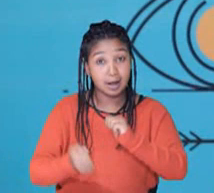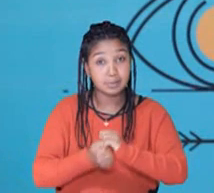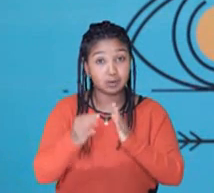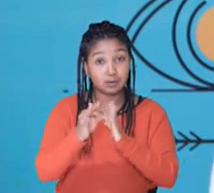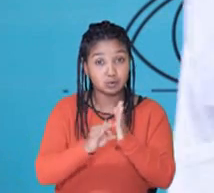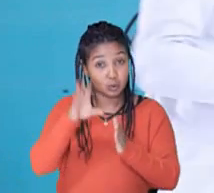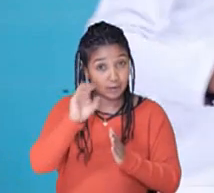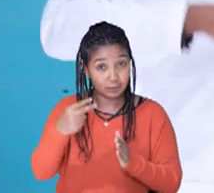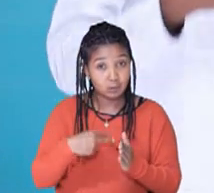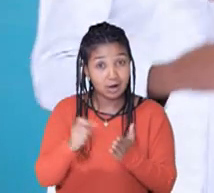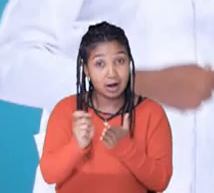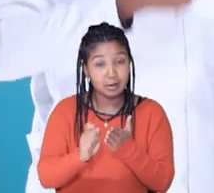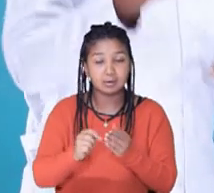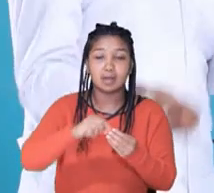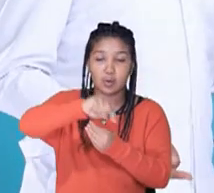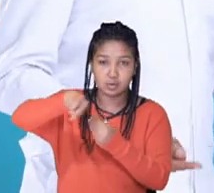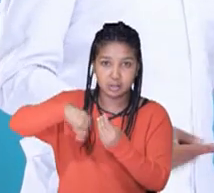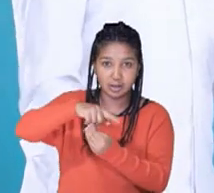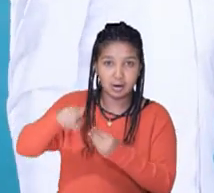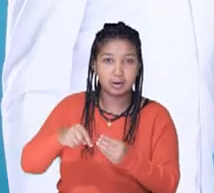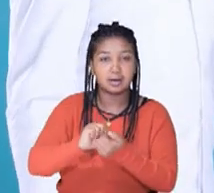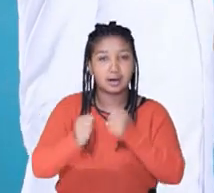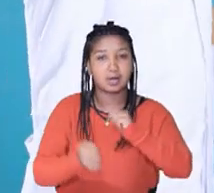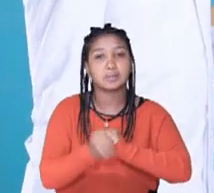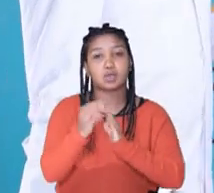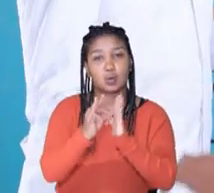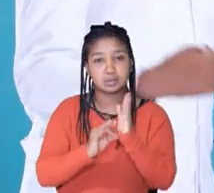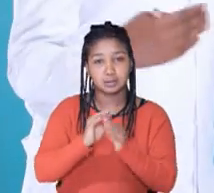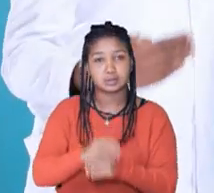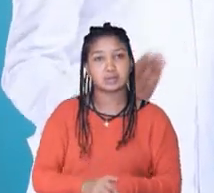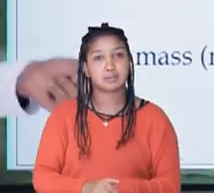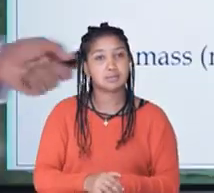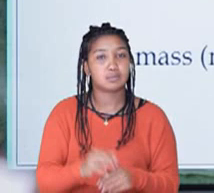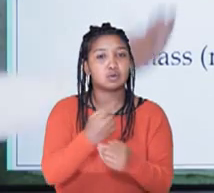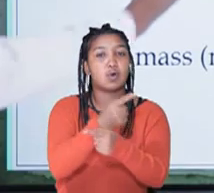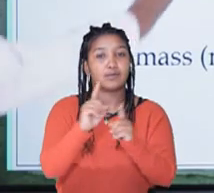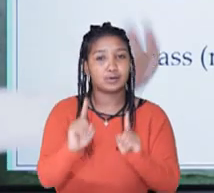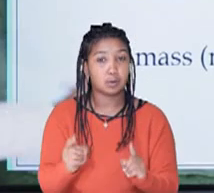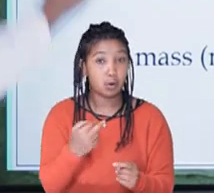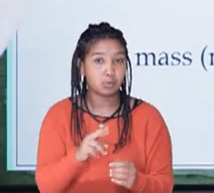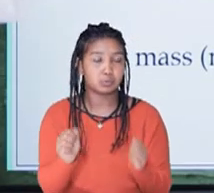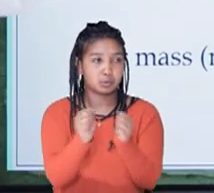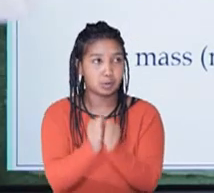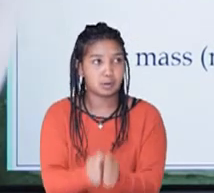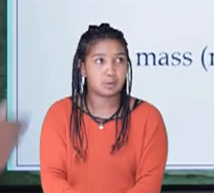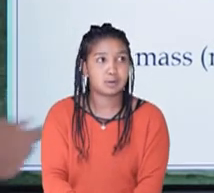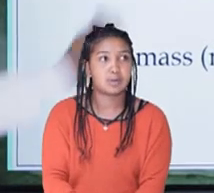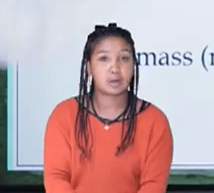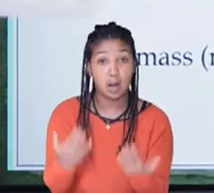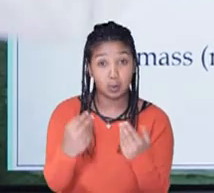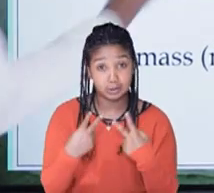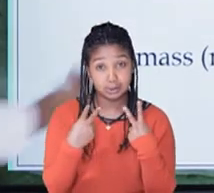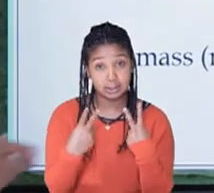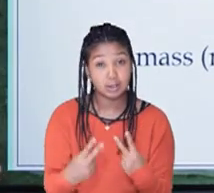this one, we should have to write the rotational dynamics equation. Then solve it all together. Now let's